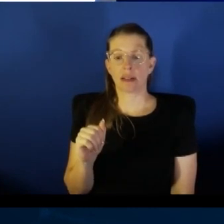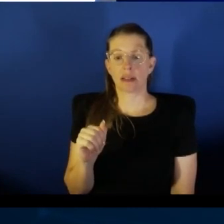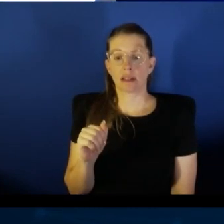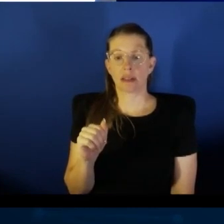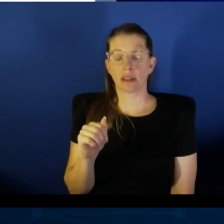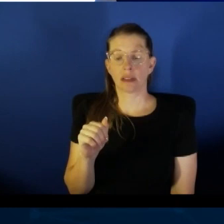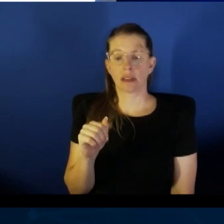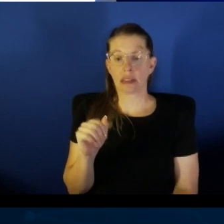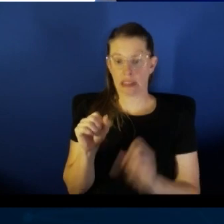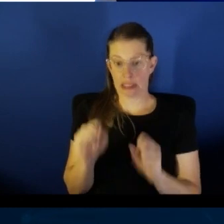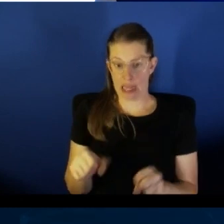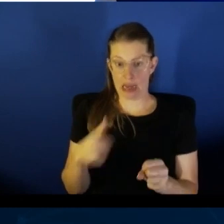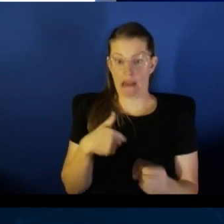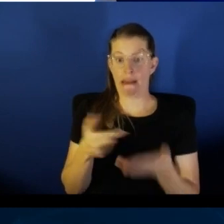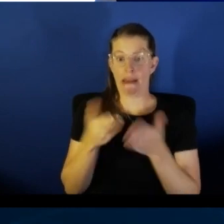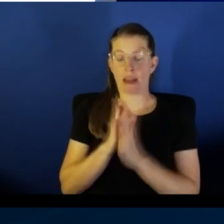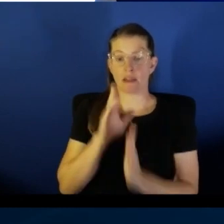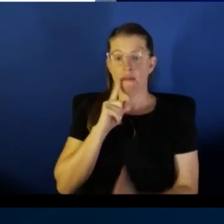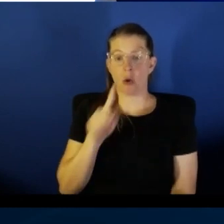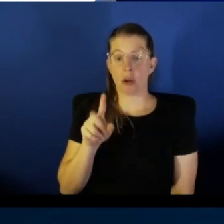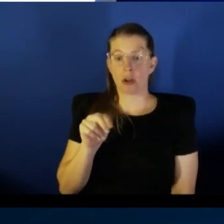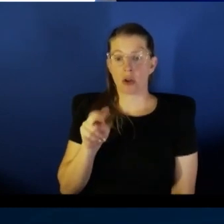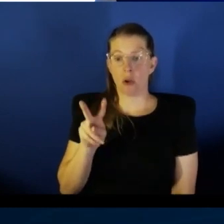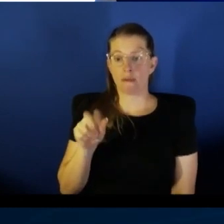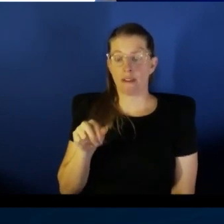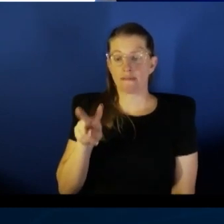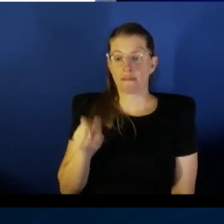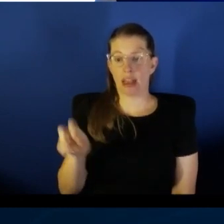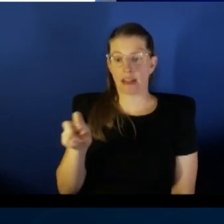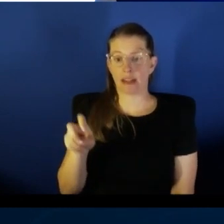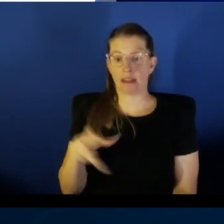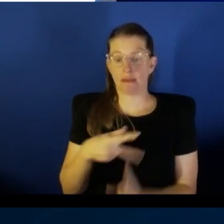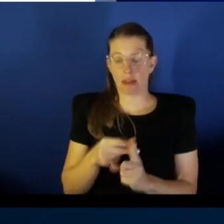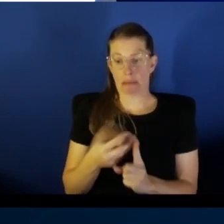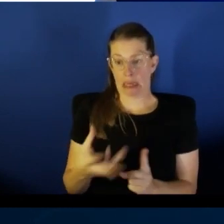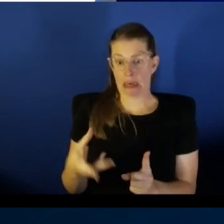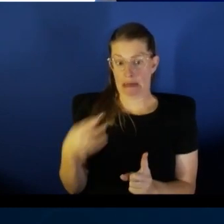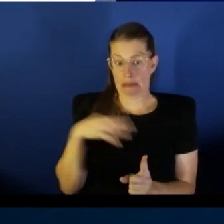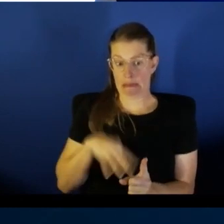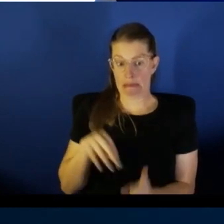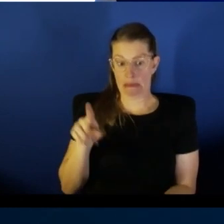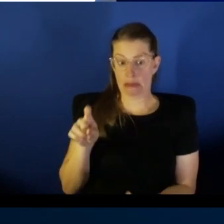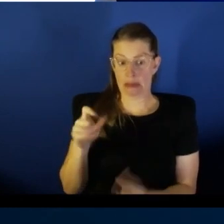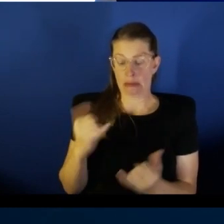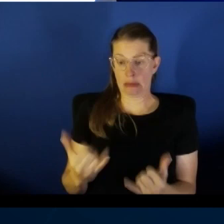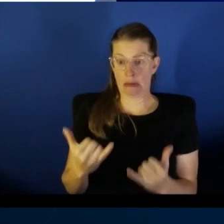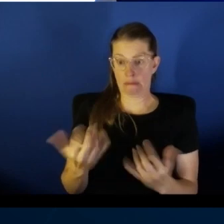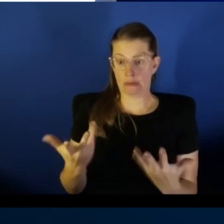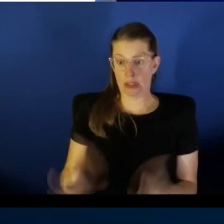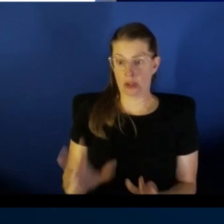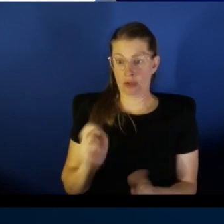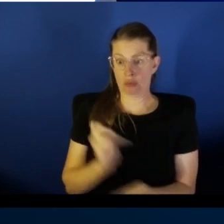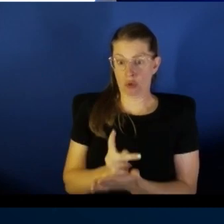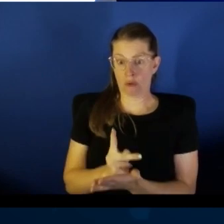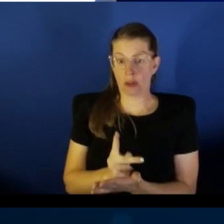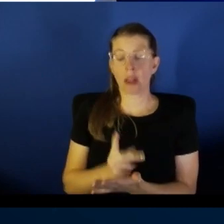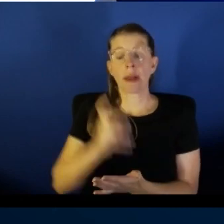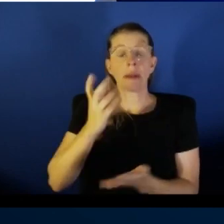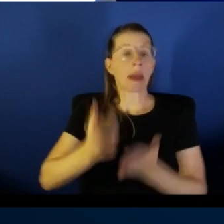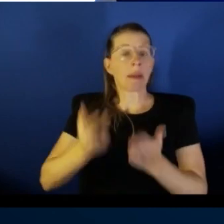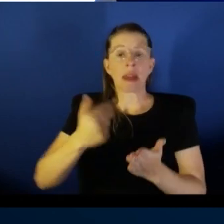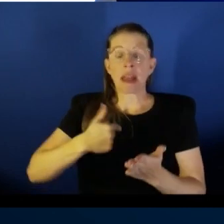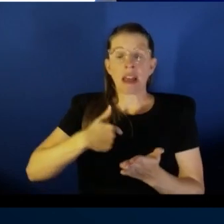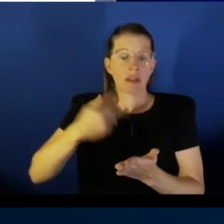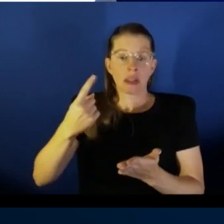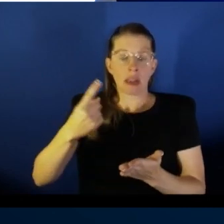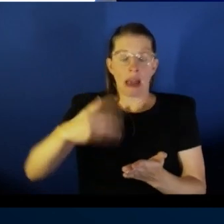the Novavax vaccine over the others? Is there a benefit now that that's been approved? If maybe I haven't, maybe if somebody